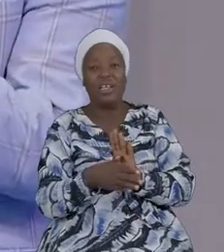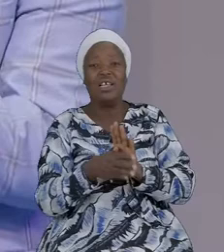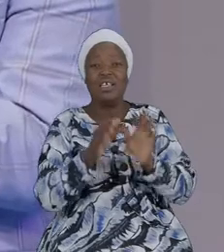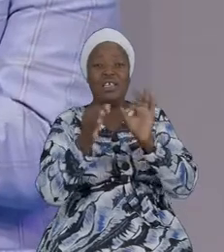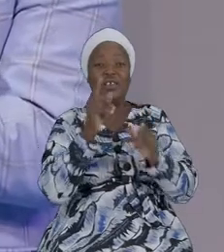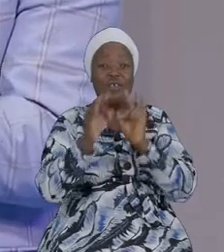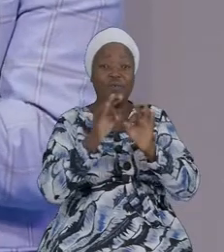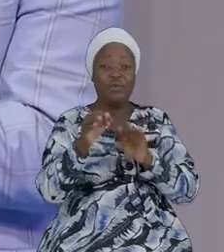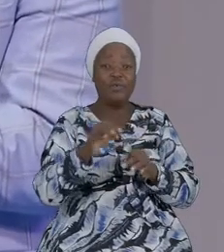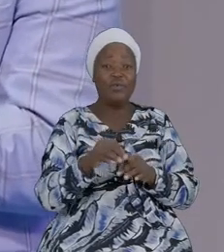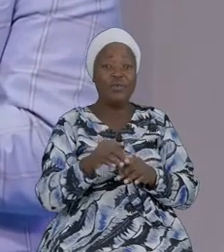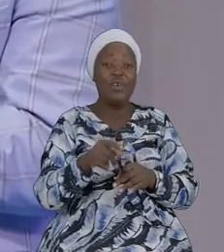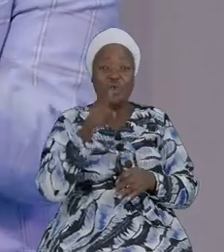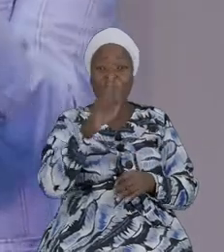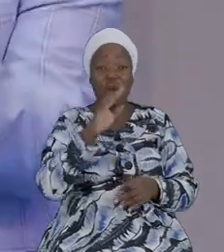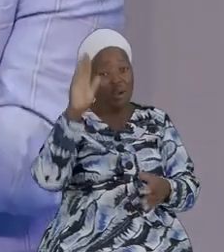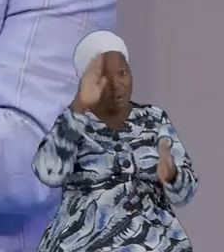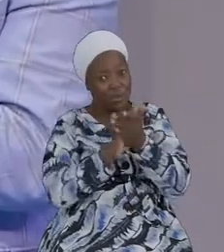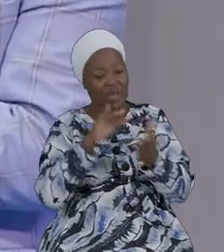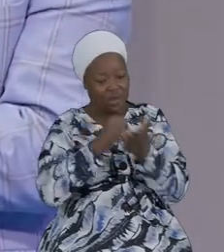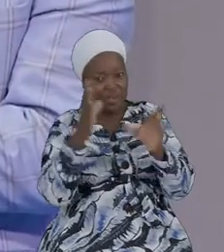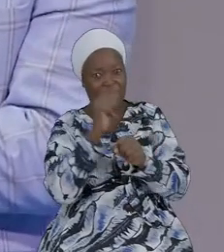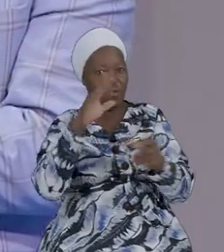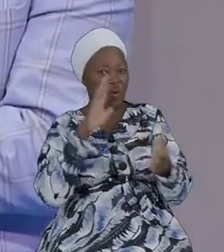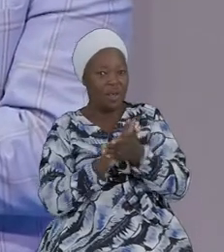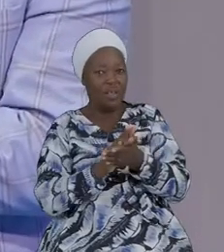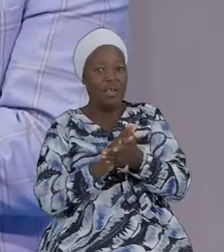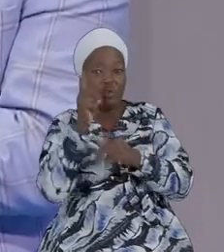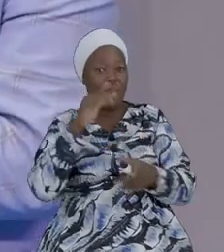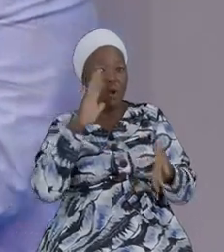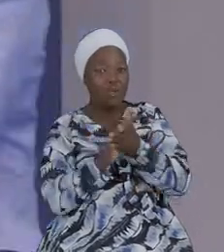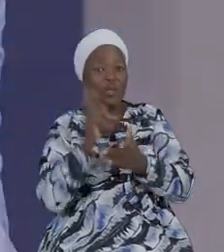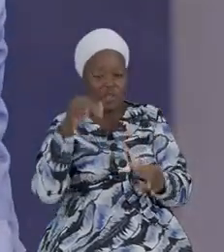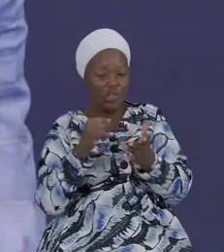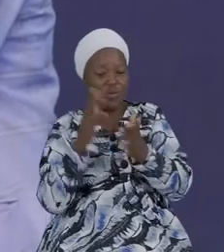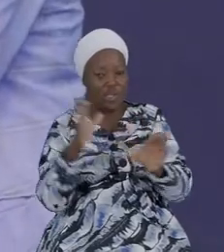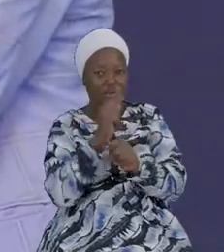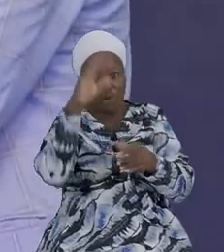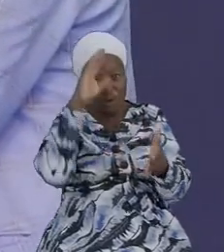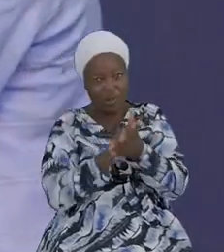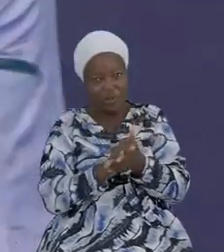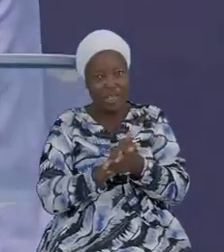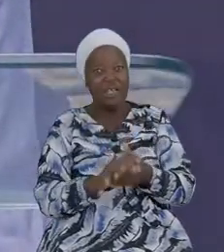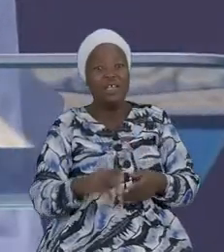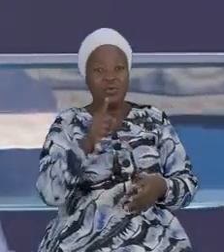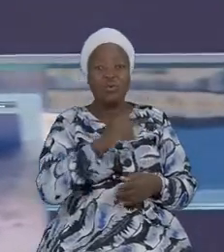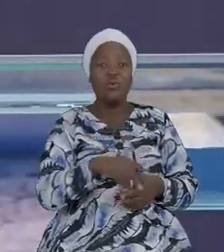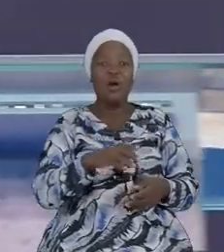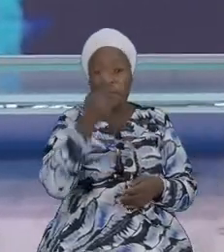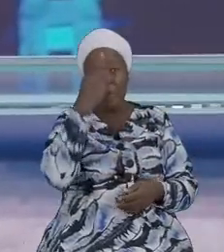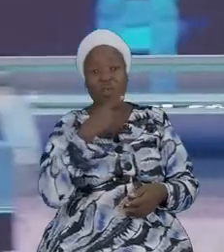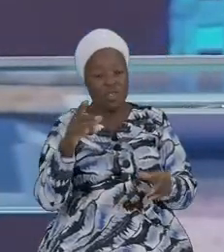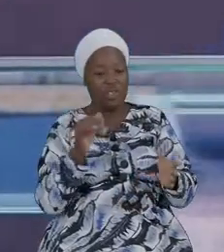you're a husband, it will get to your wife. Your wife, it will get to your husband. Your parent, it will get to your children.